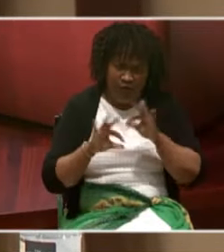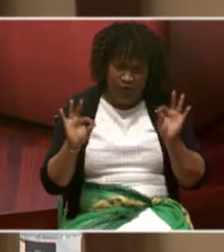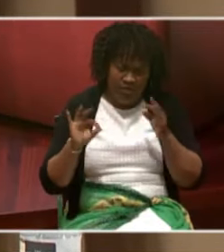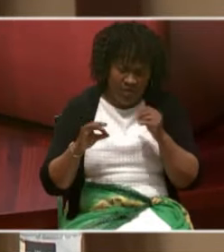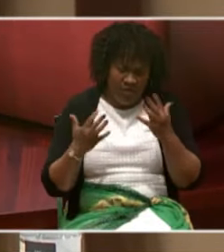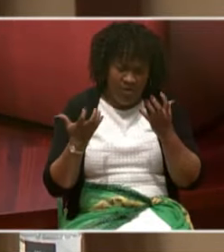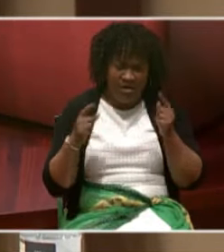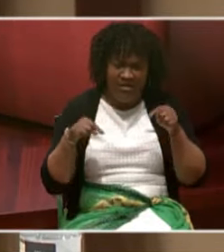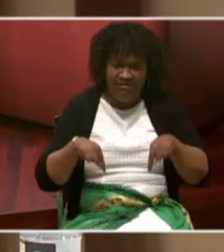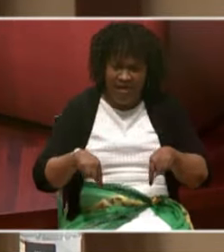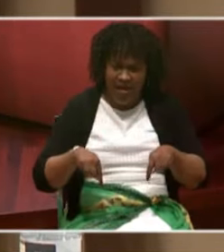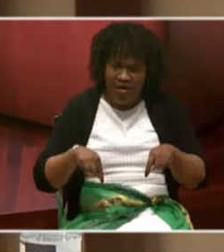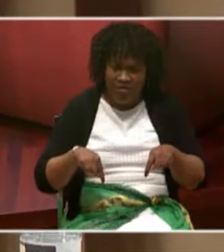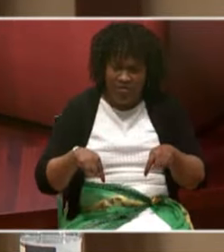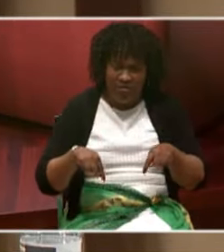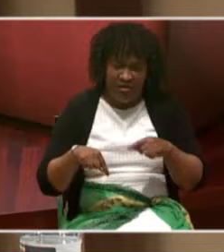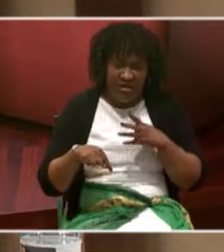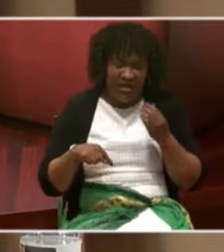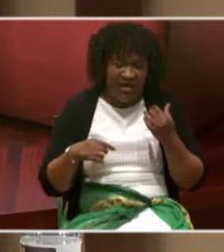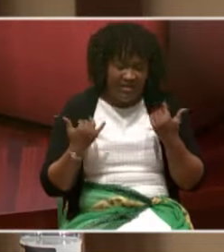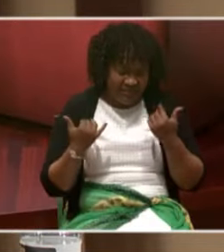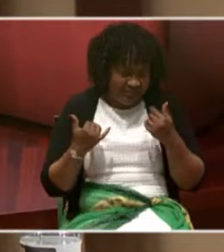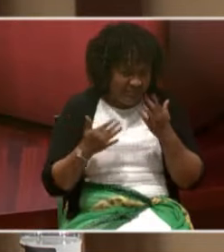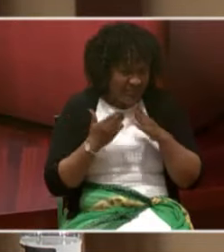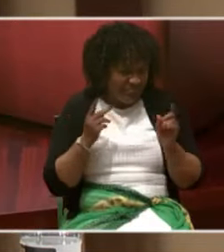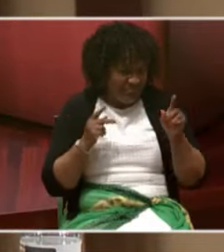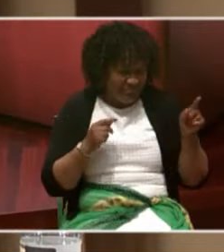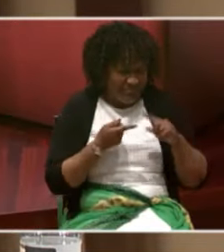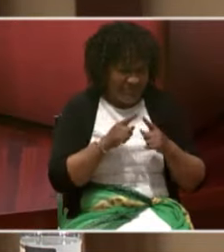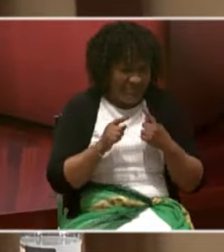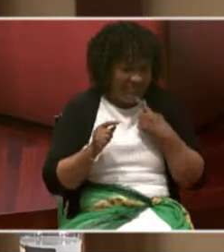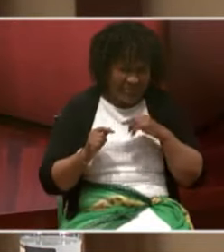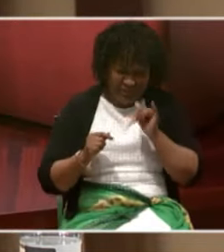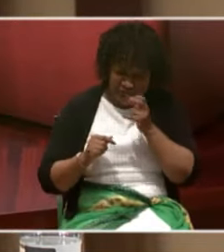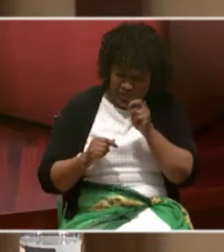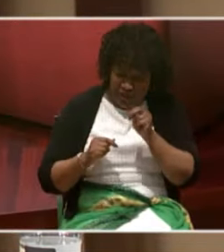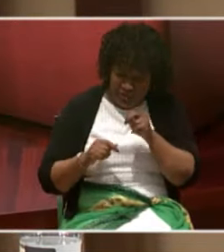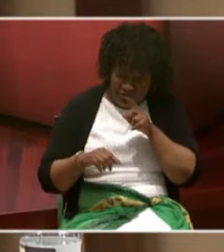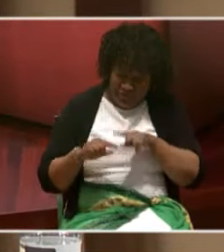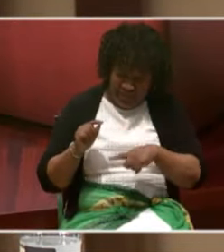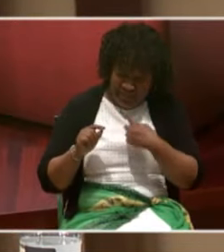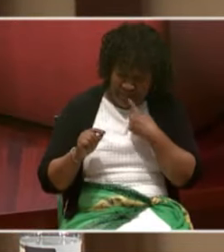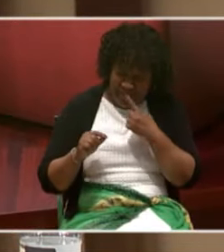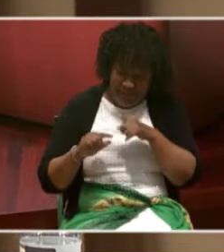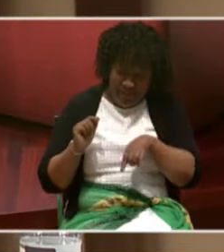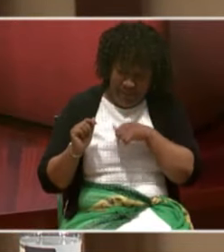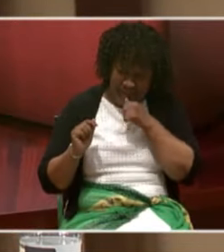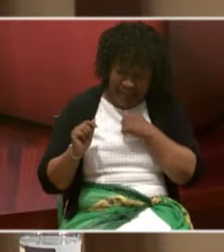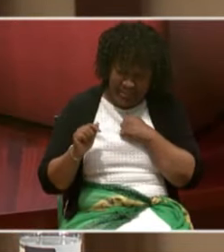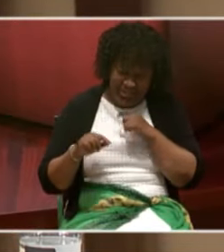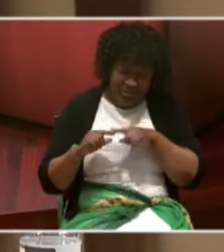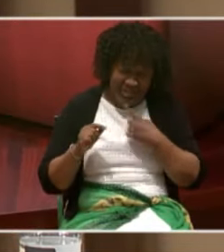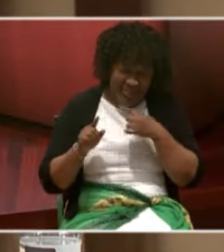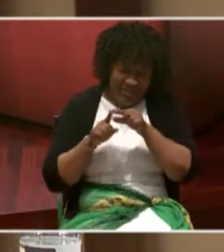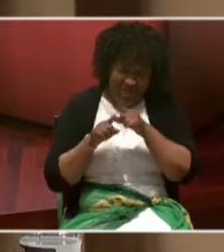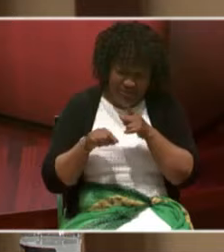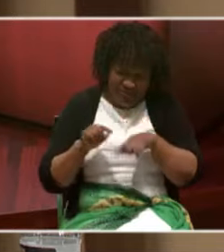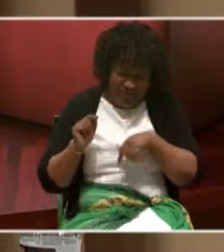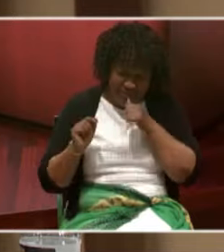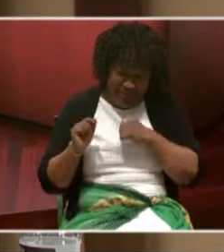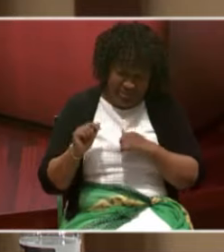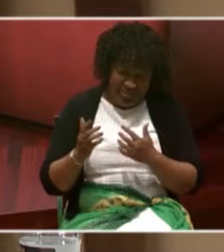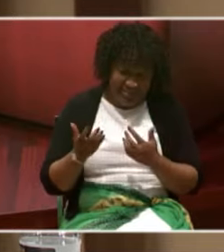human being. I try to make this short. But when I was growing up, outside of Troy, Alabama,